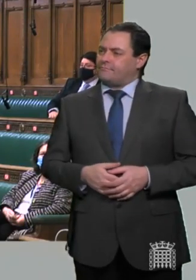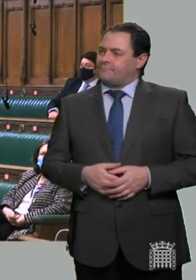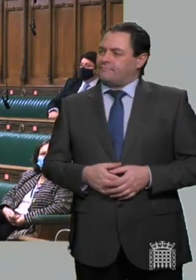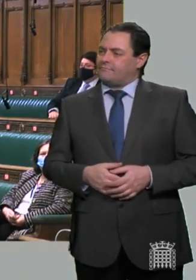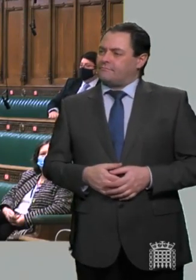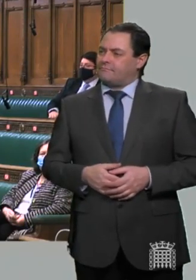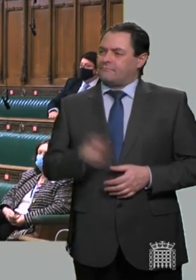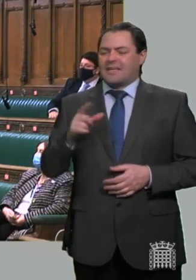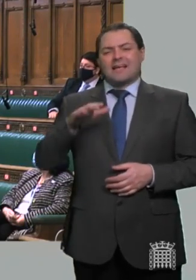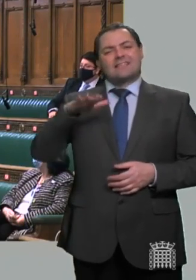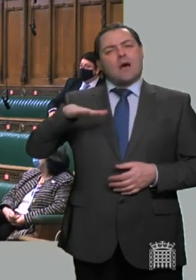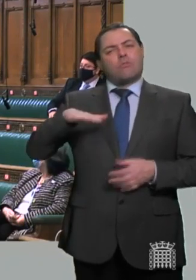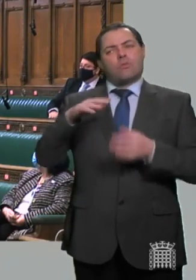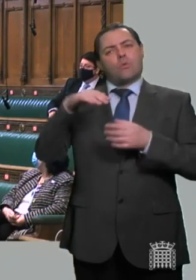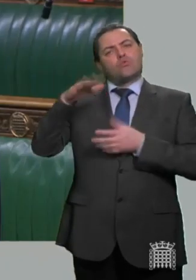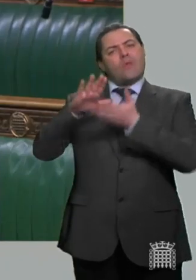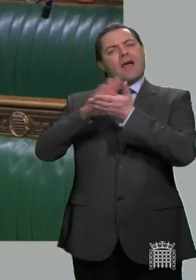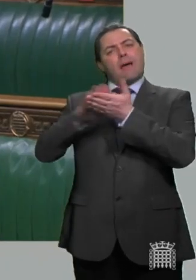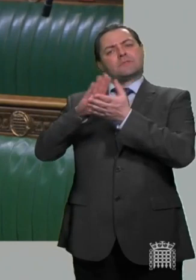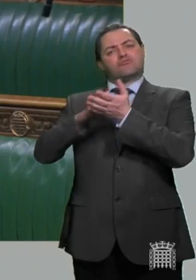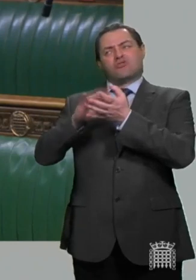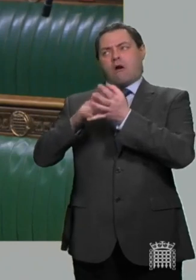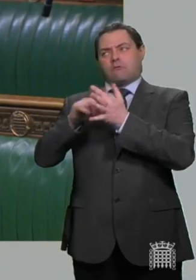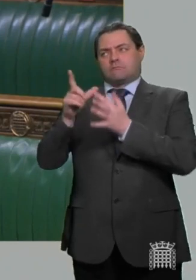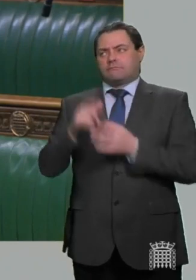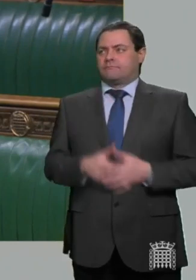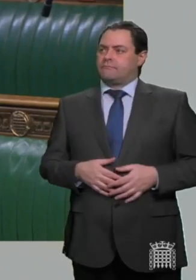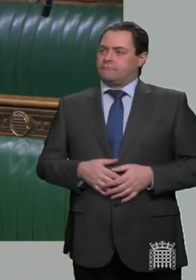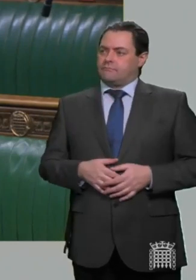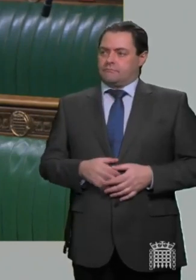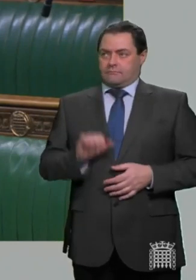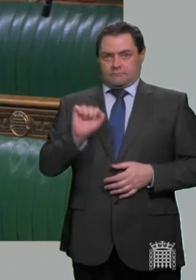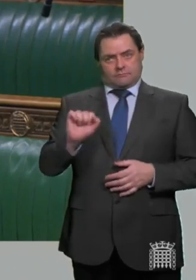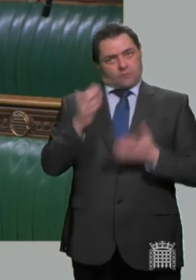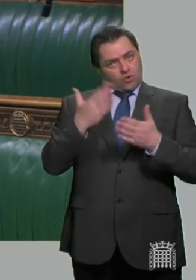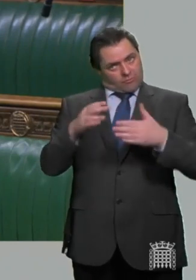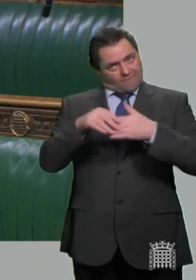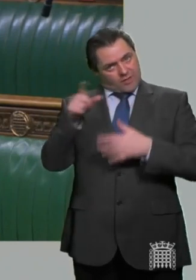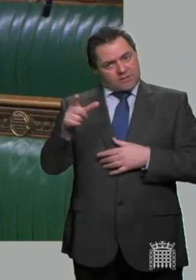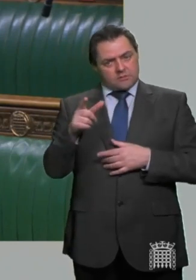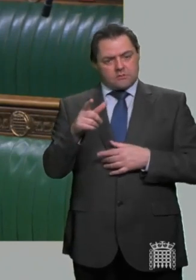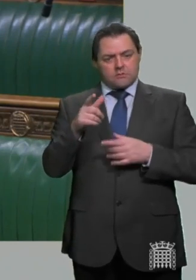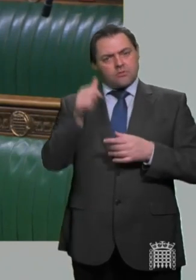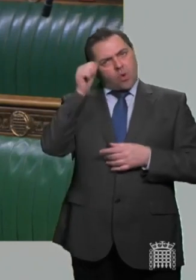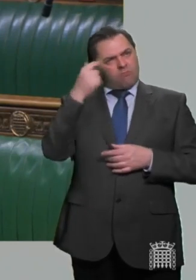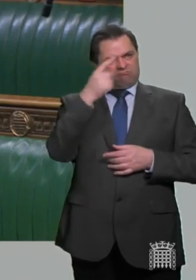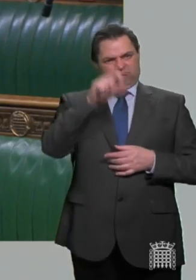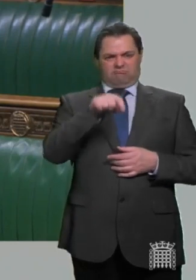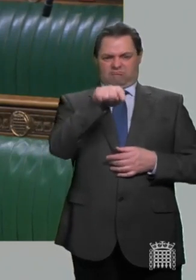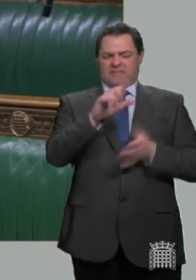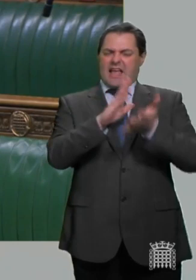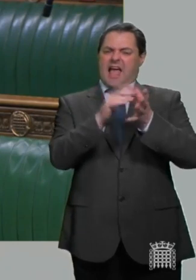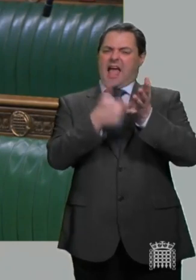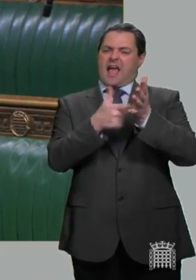Thank you, Mr Speaker. My right honourable friend has taken a strong personal interest in the tragic story of my constituent, Harry